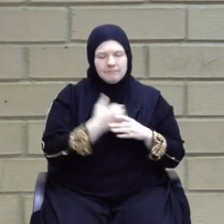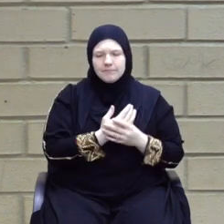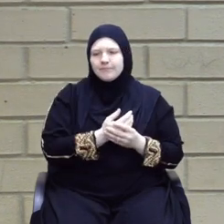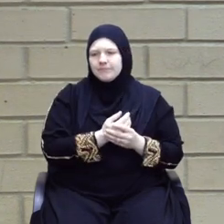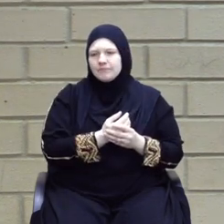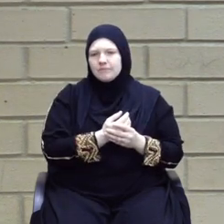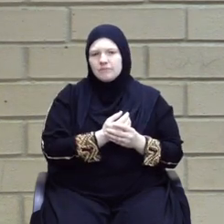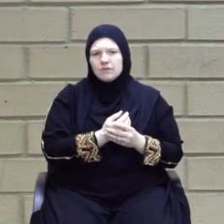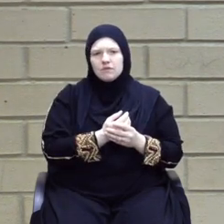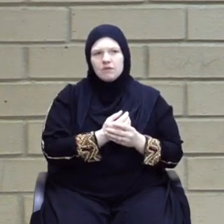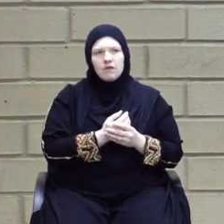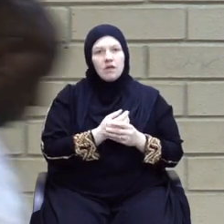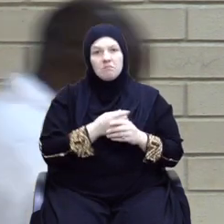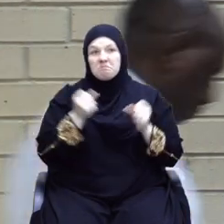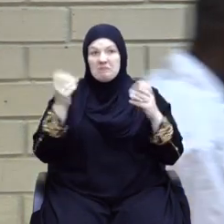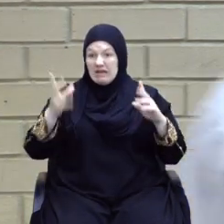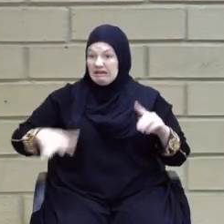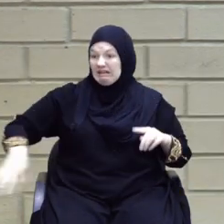They were targeted,